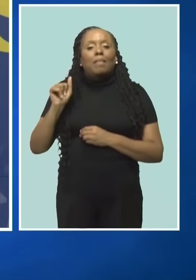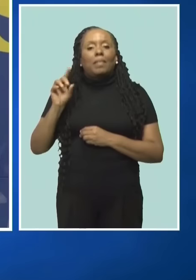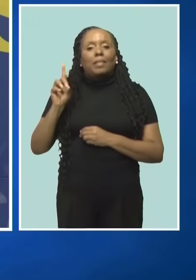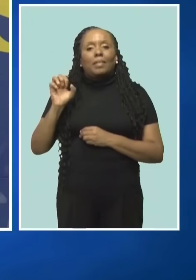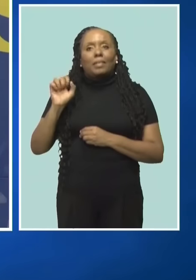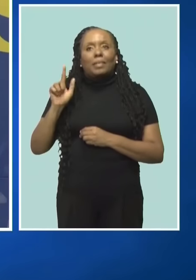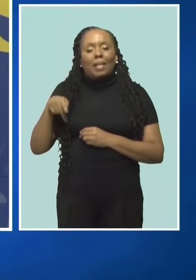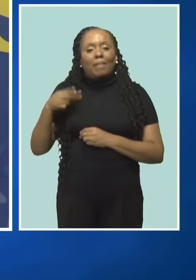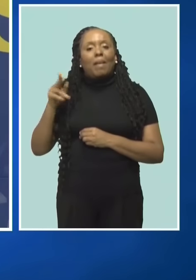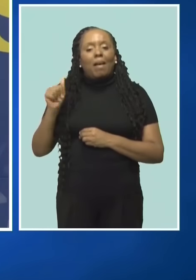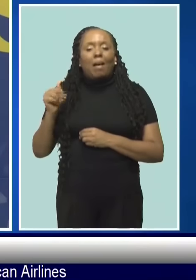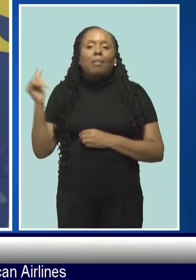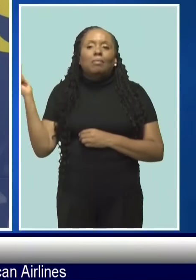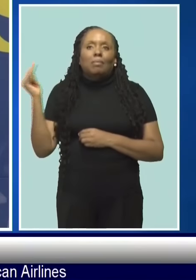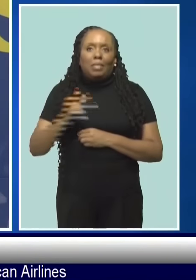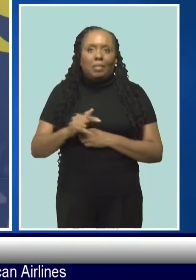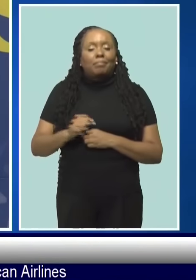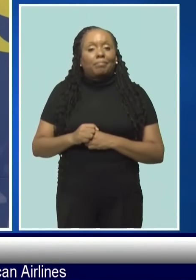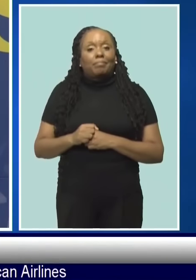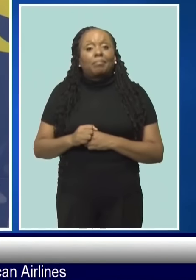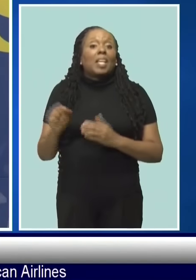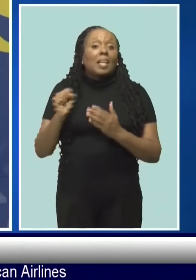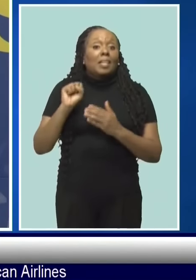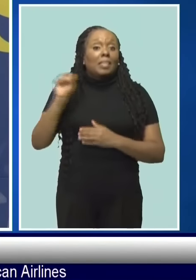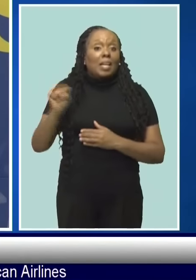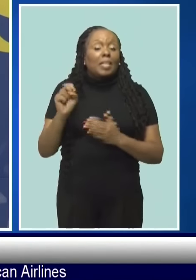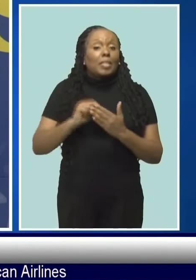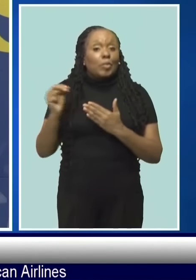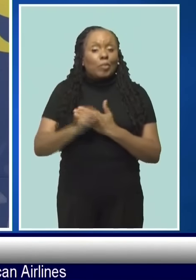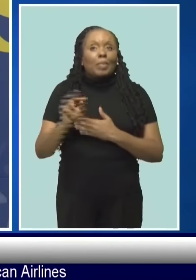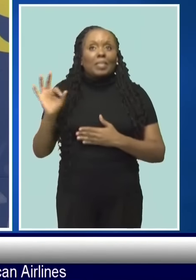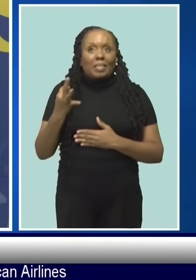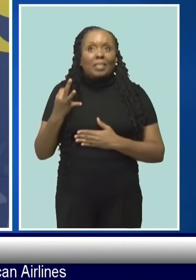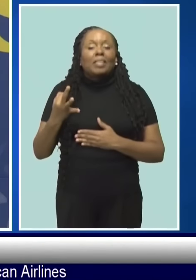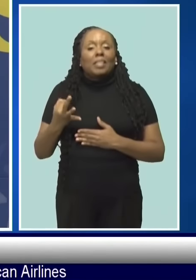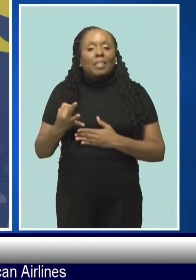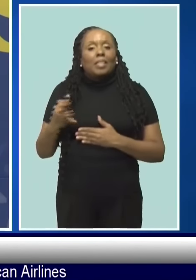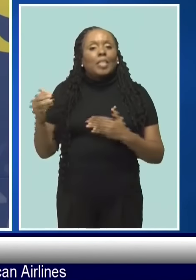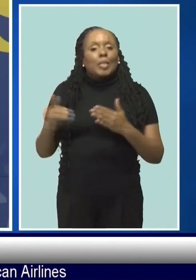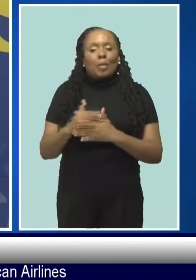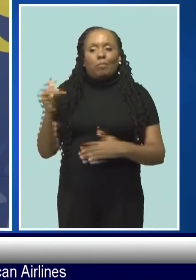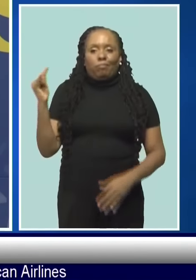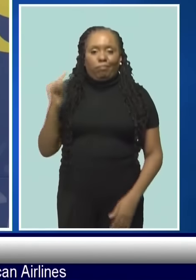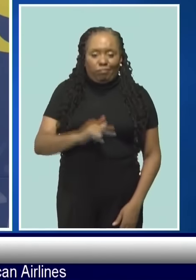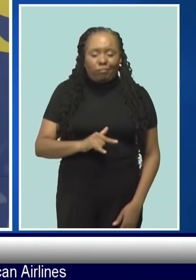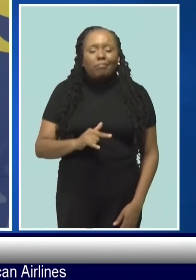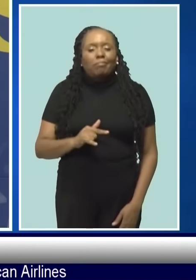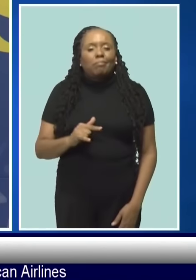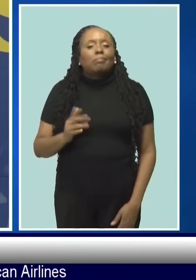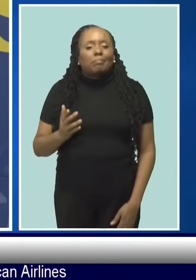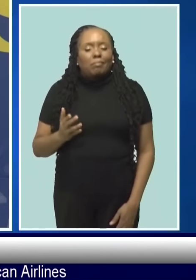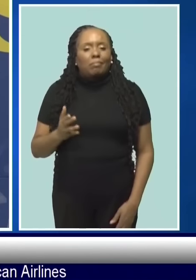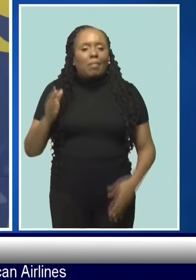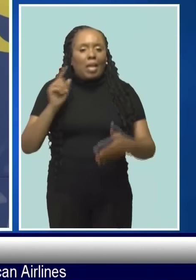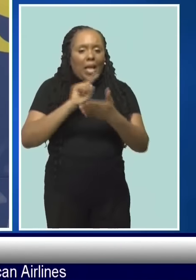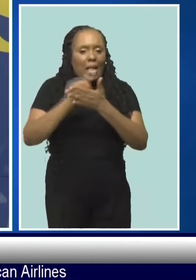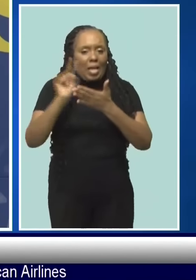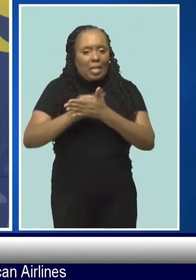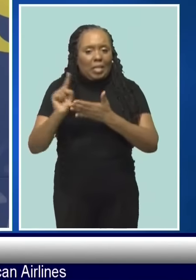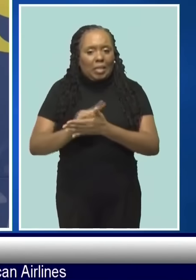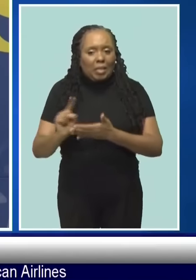Barbados. On Saturday, November 9th, American will launch new service from Philadelphia, which will operate weekly with